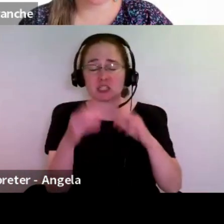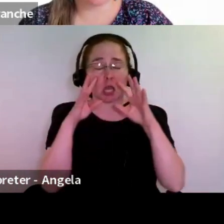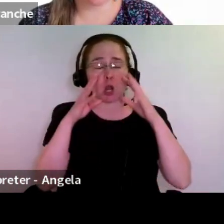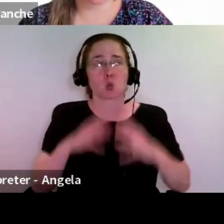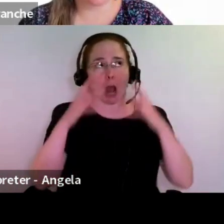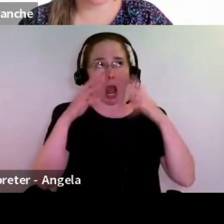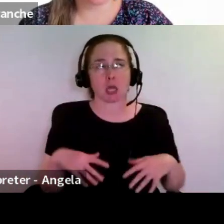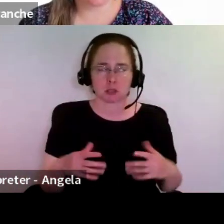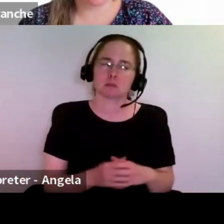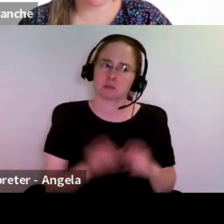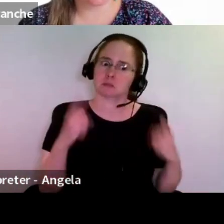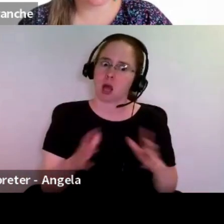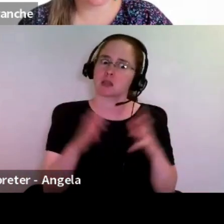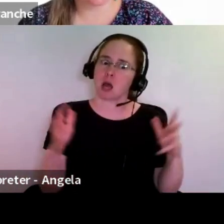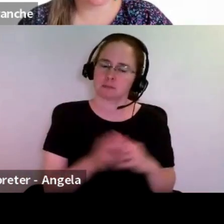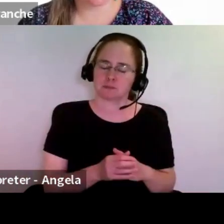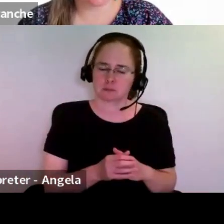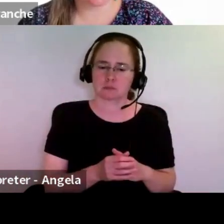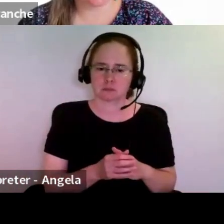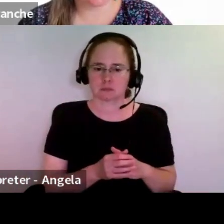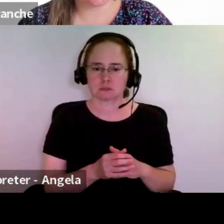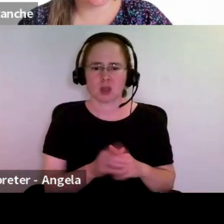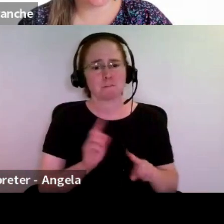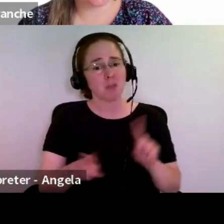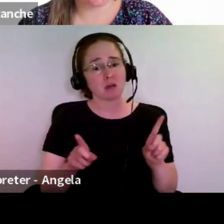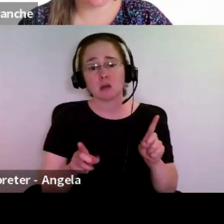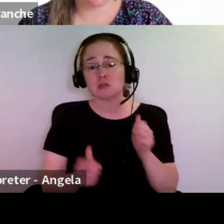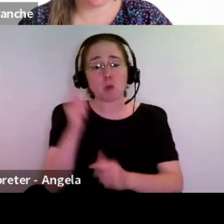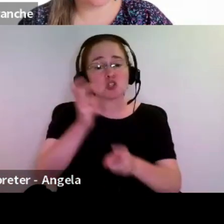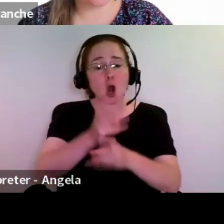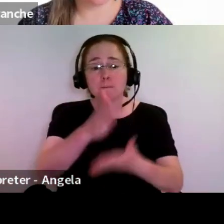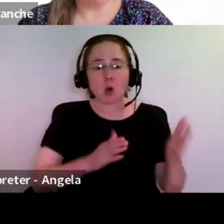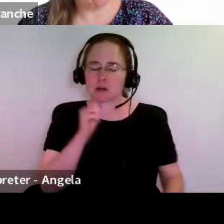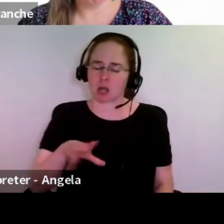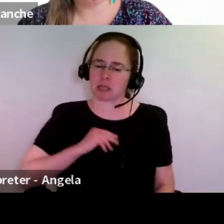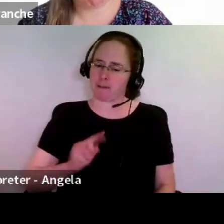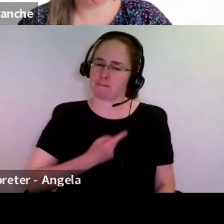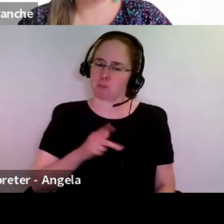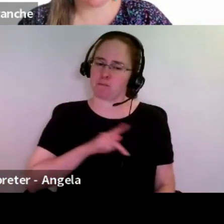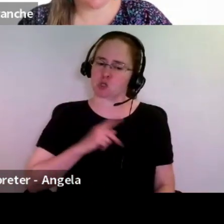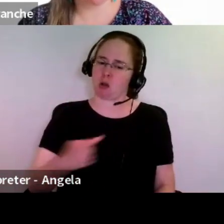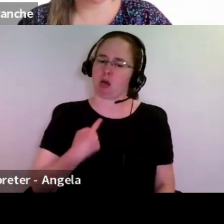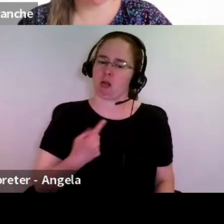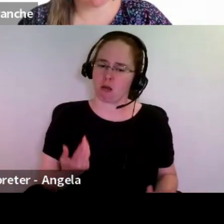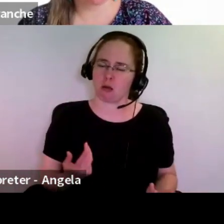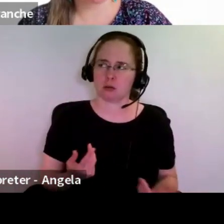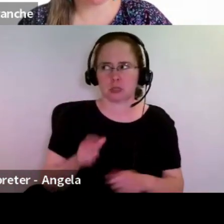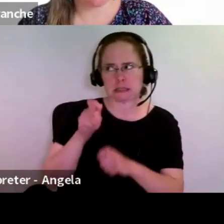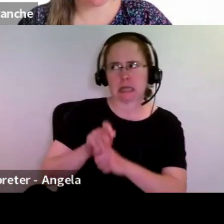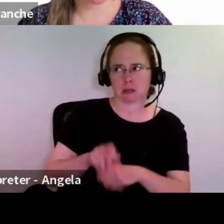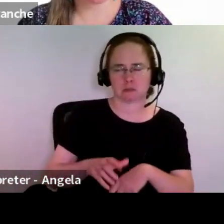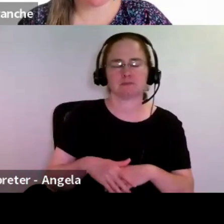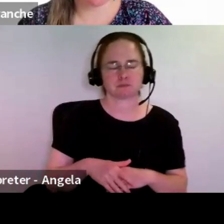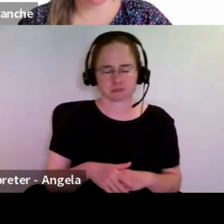lot. But the hardest part of this was to not take it personal. Exactly. Like, that's a